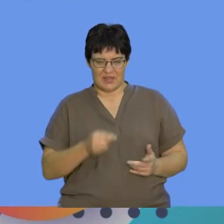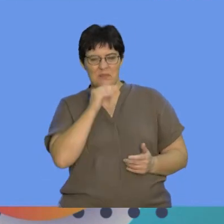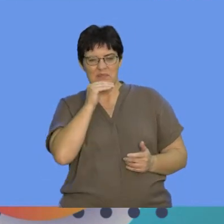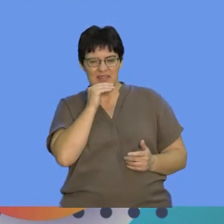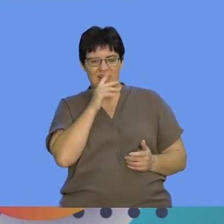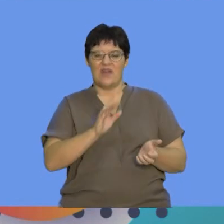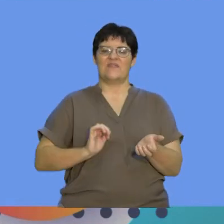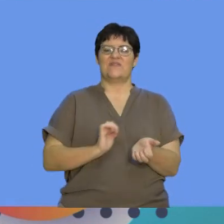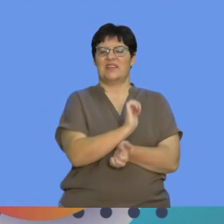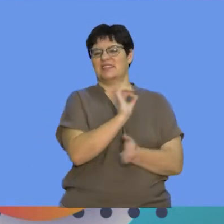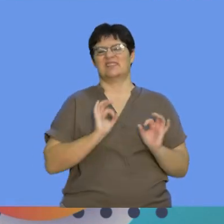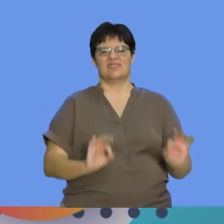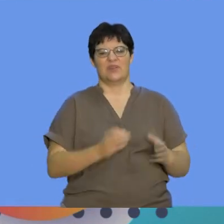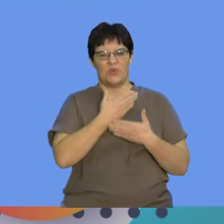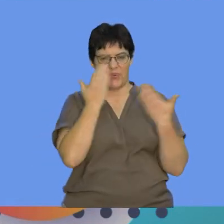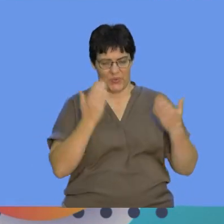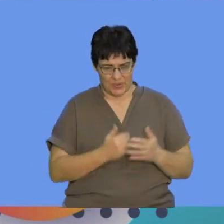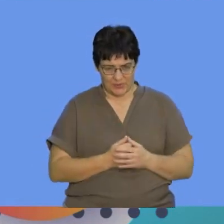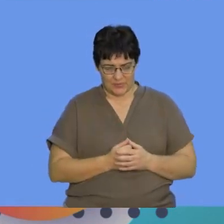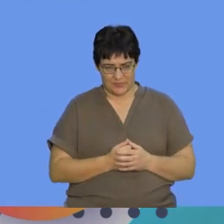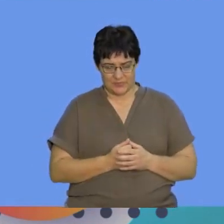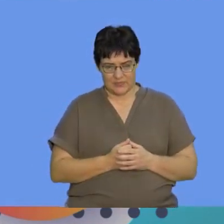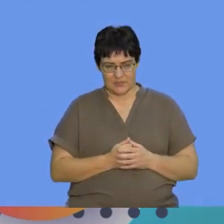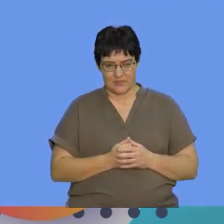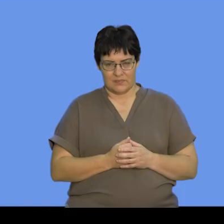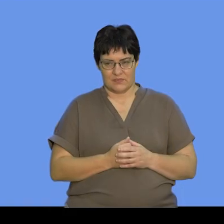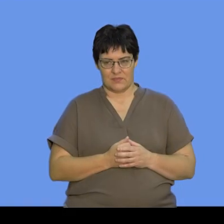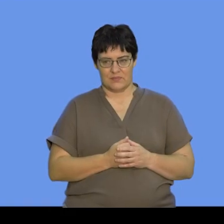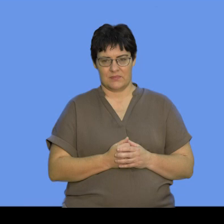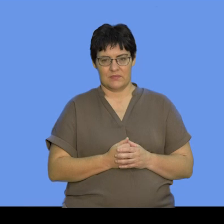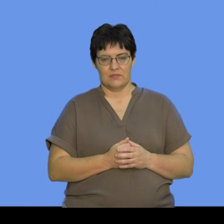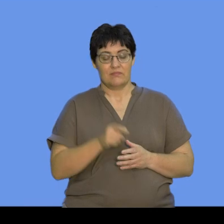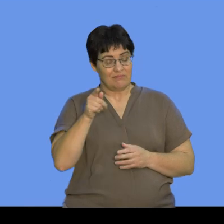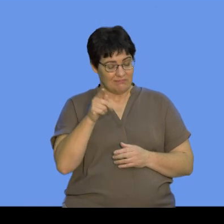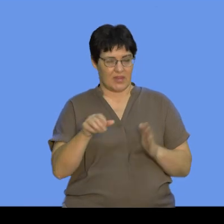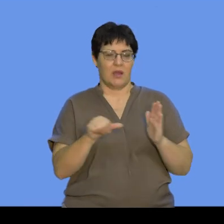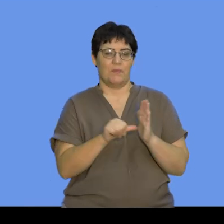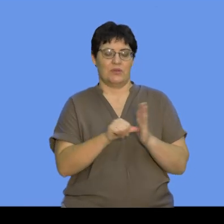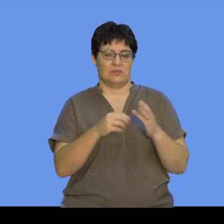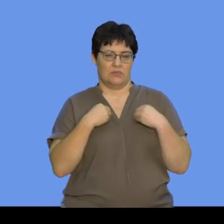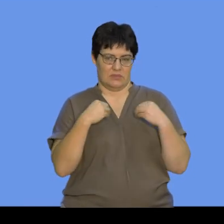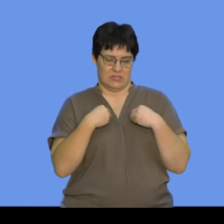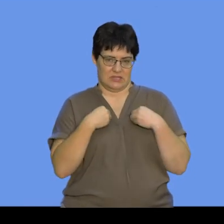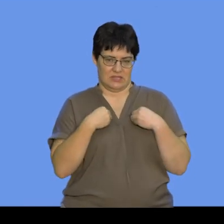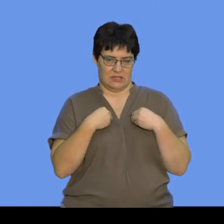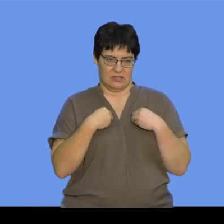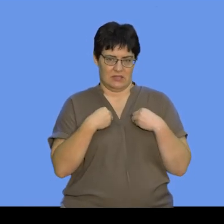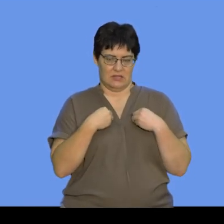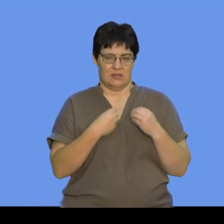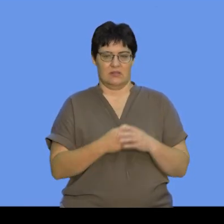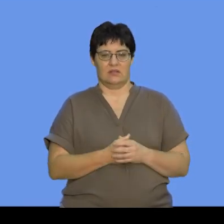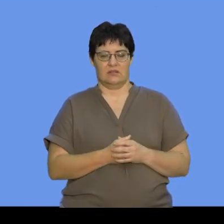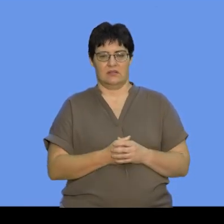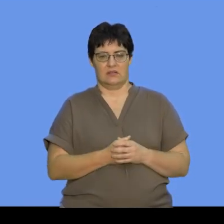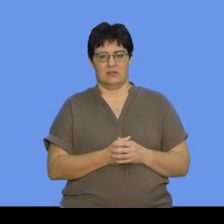that these are not in fixed ratios. Okay, that's a very important property or a characteristic of